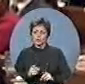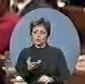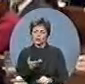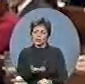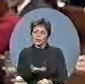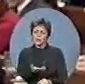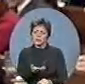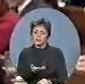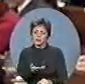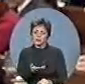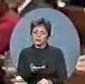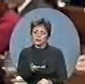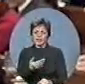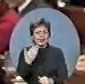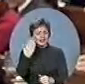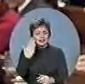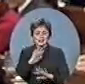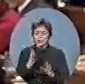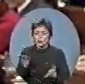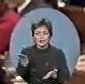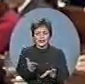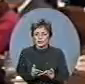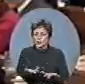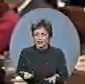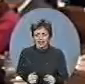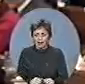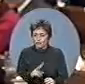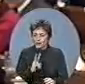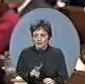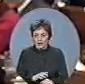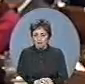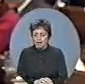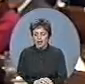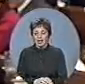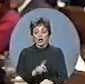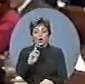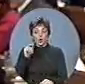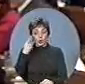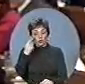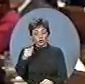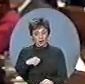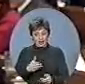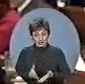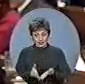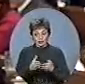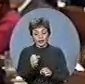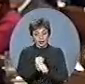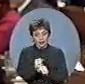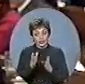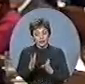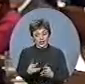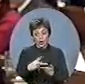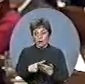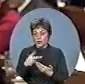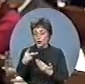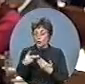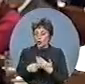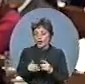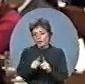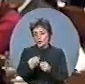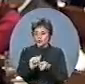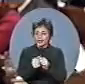help workers on many occasions, including the targeted initiative for older workers. We've extended unemployment benefits, Mr.